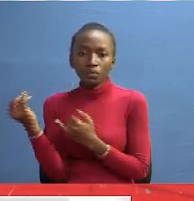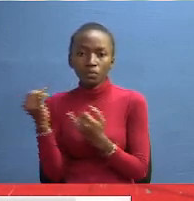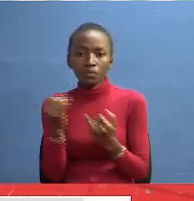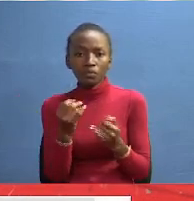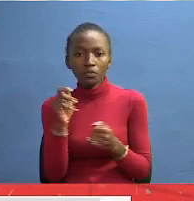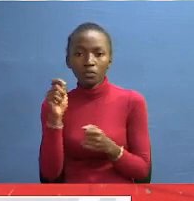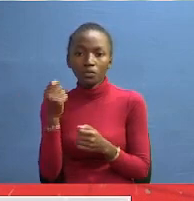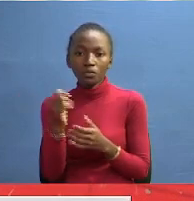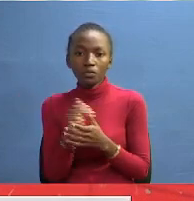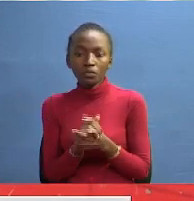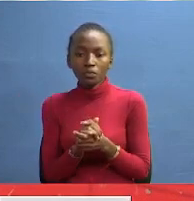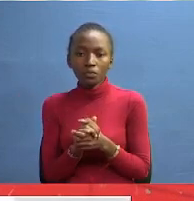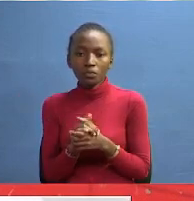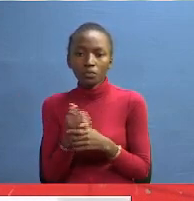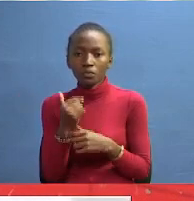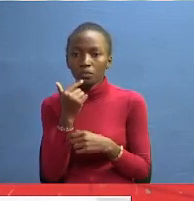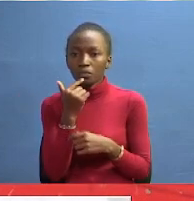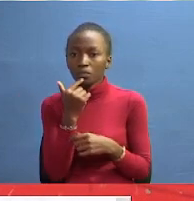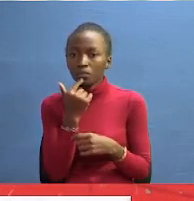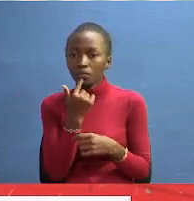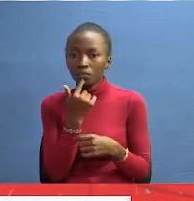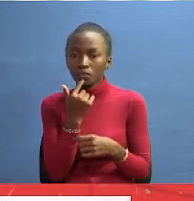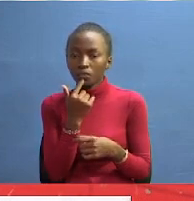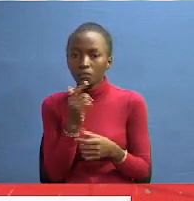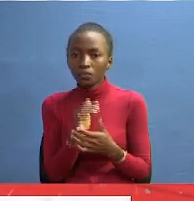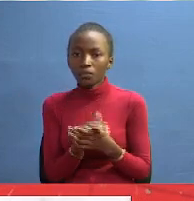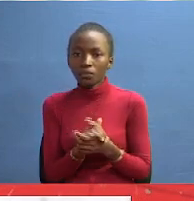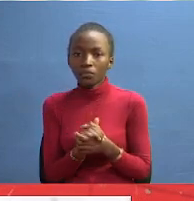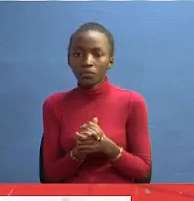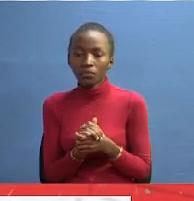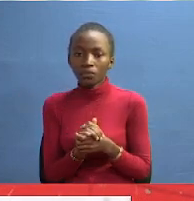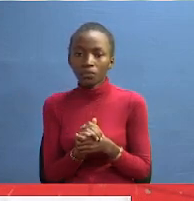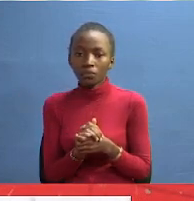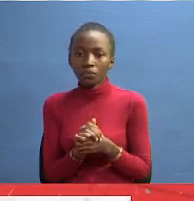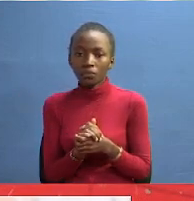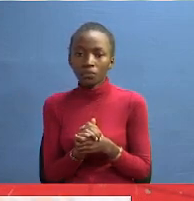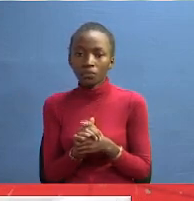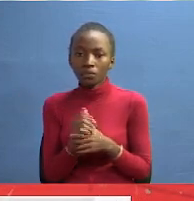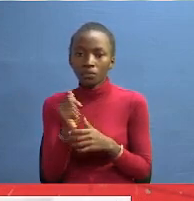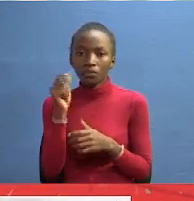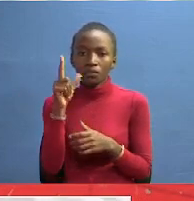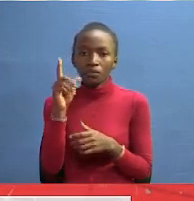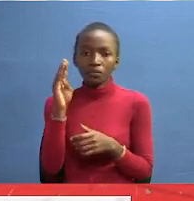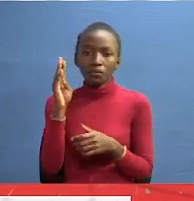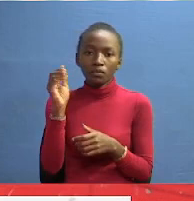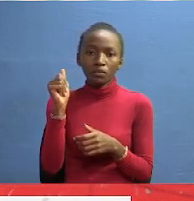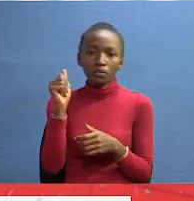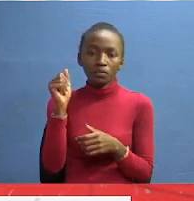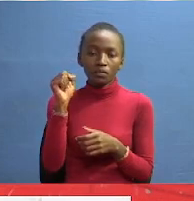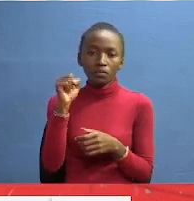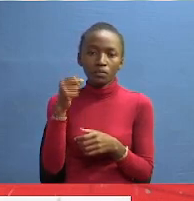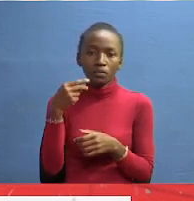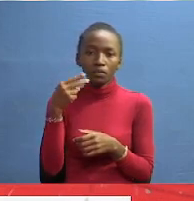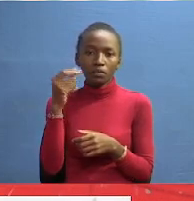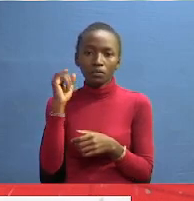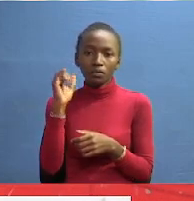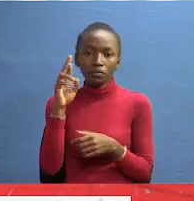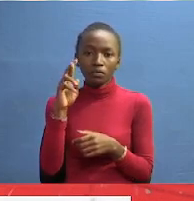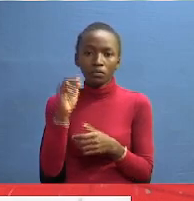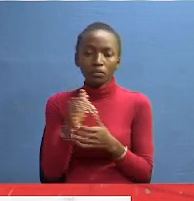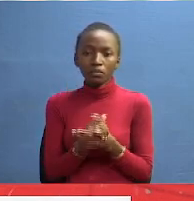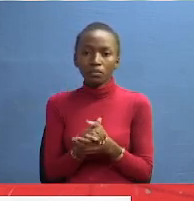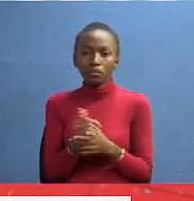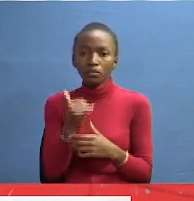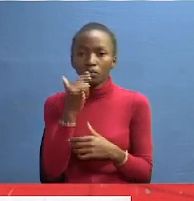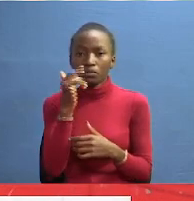late President Moi, but al-Bashir said that he was not going to engage with the rebel group. Right. And he actually